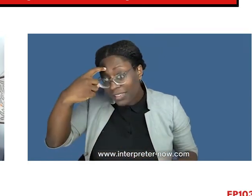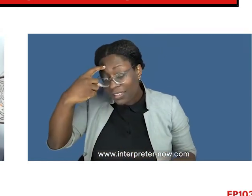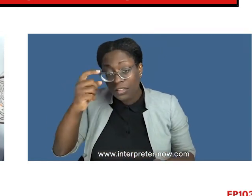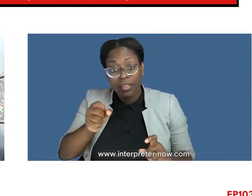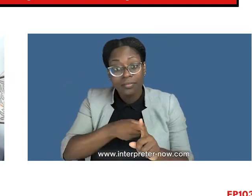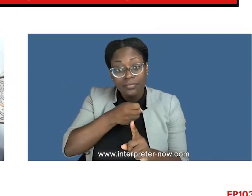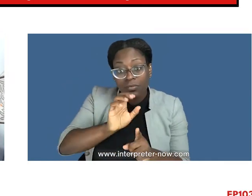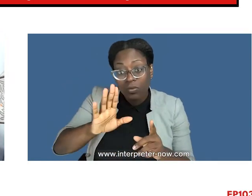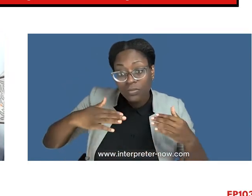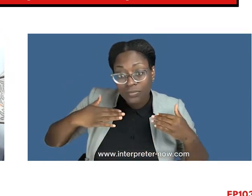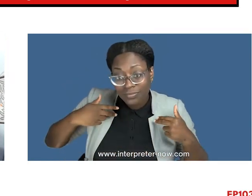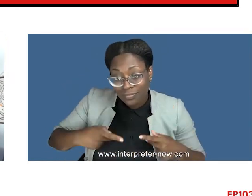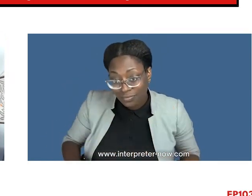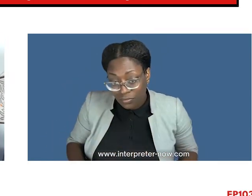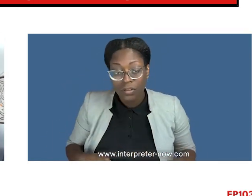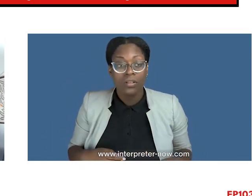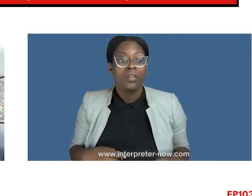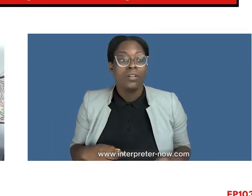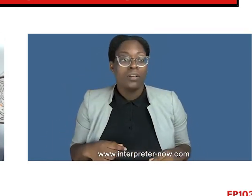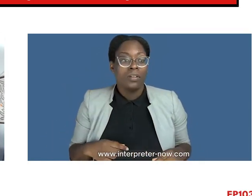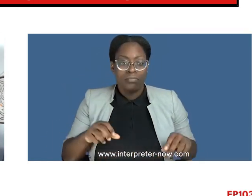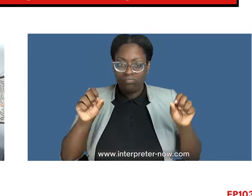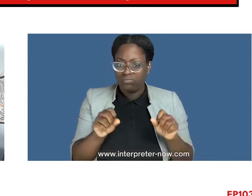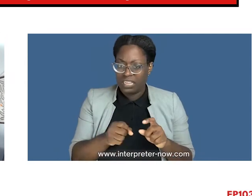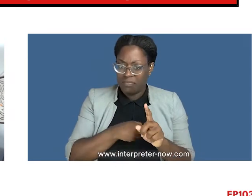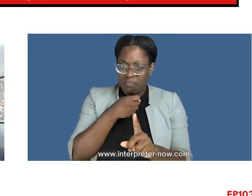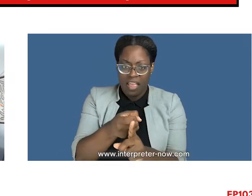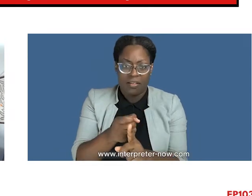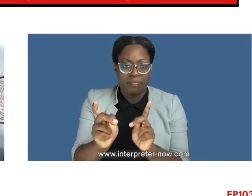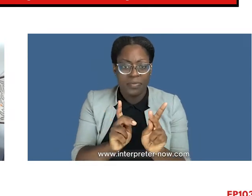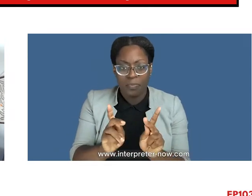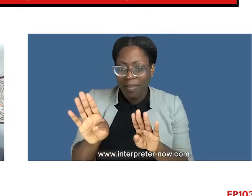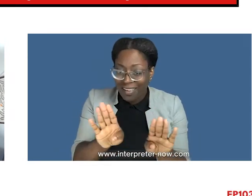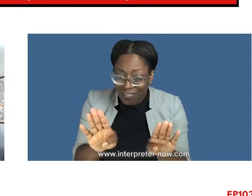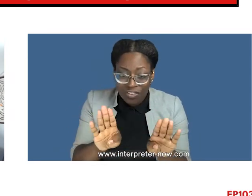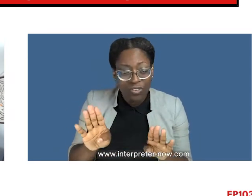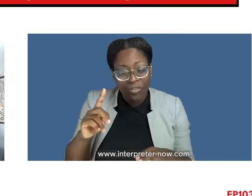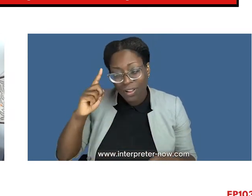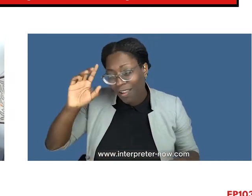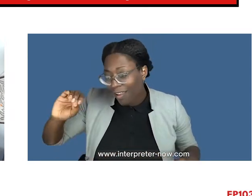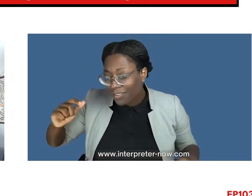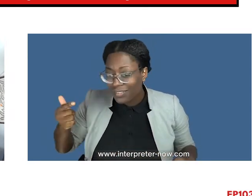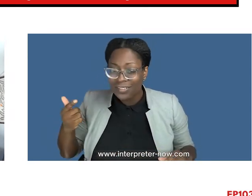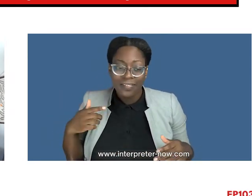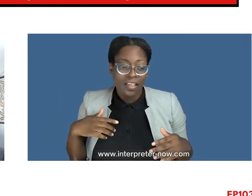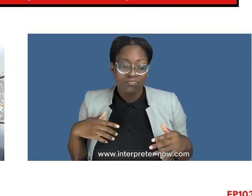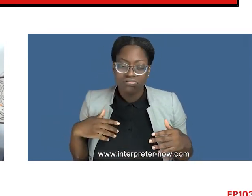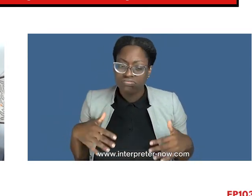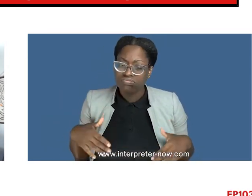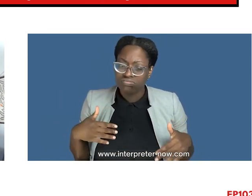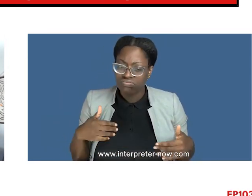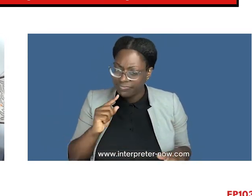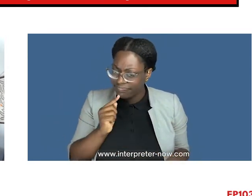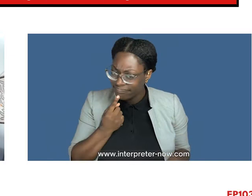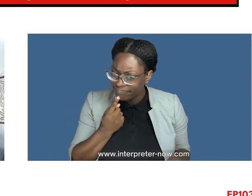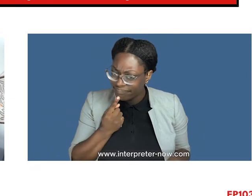microaggressions also, they can impact us in the short term and also in the long term, physically and mentally as well.